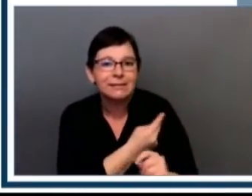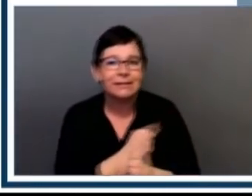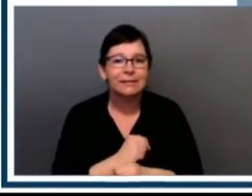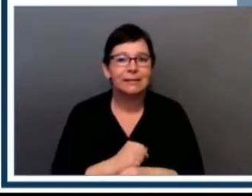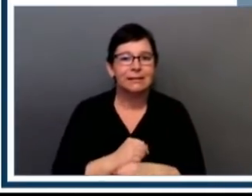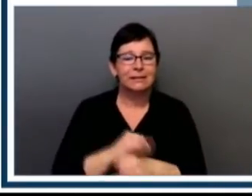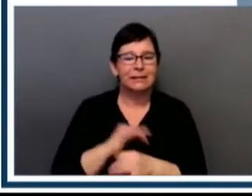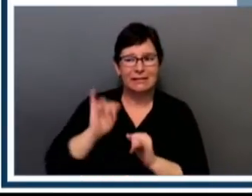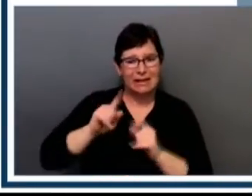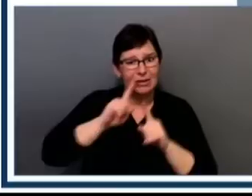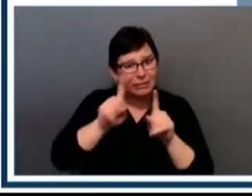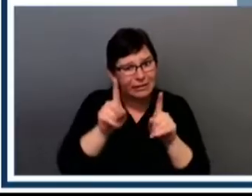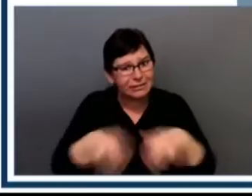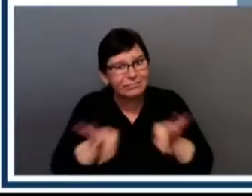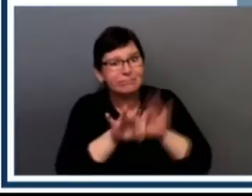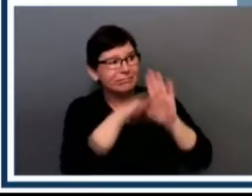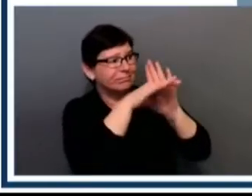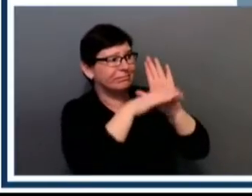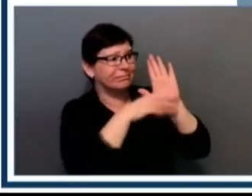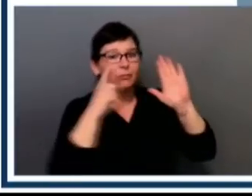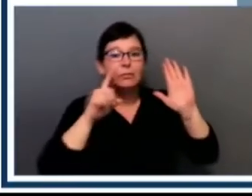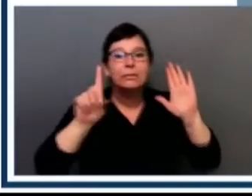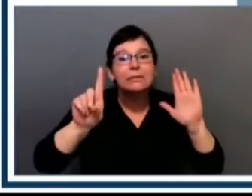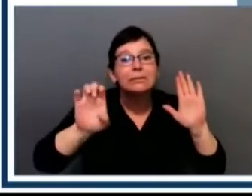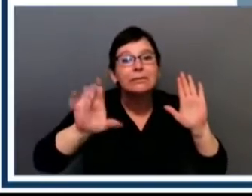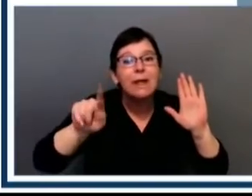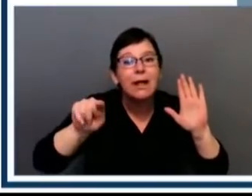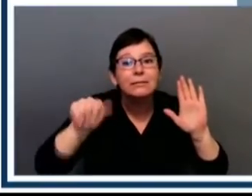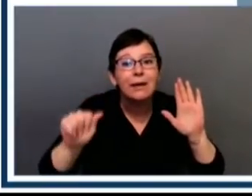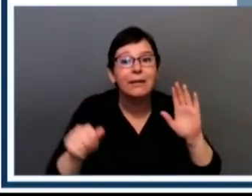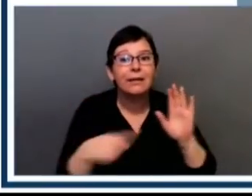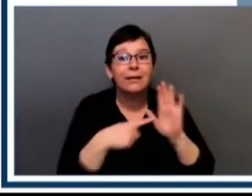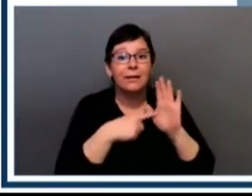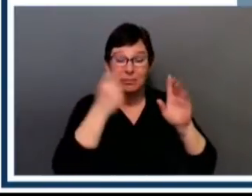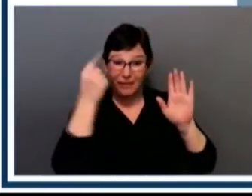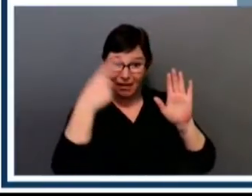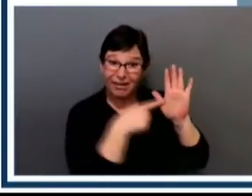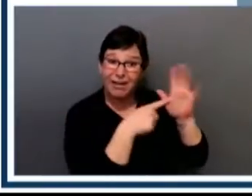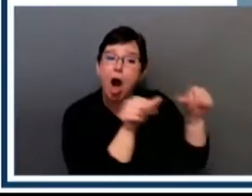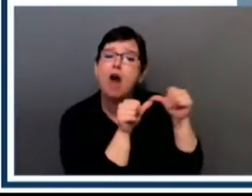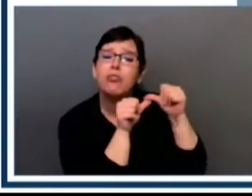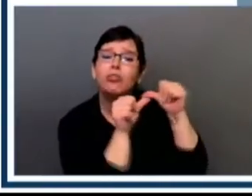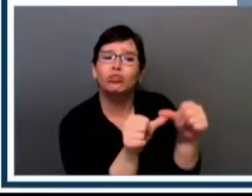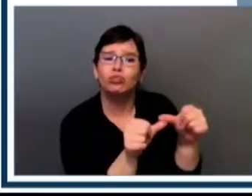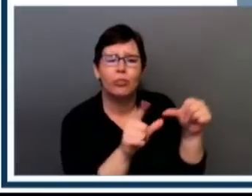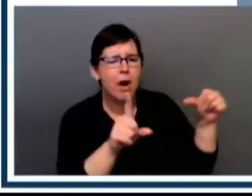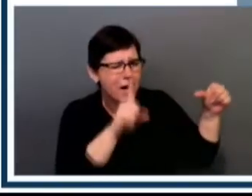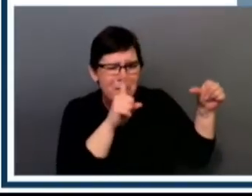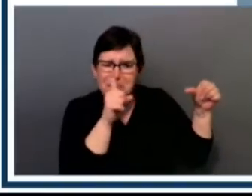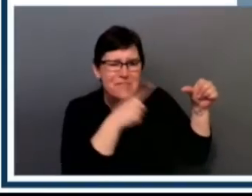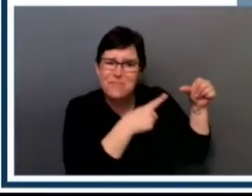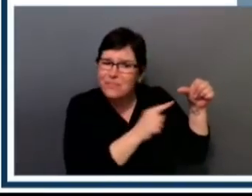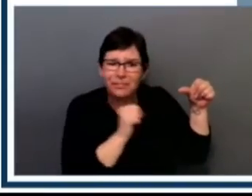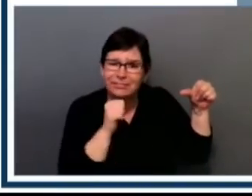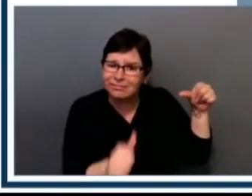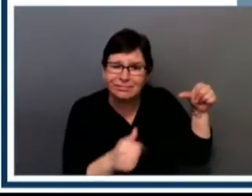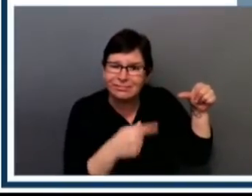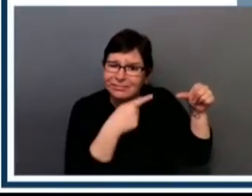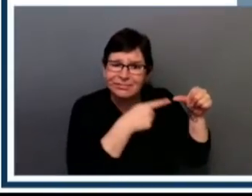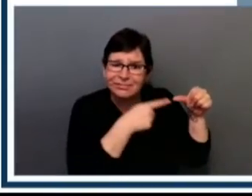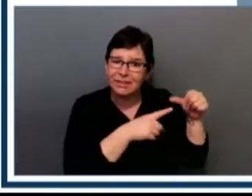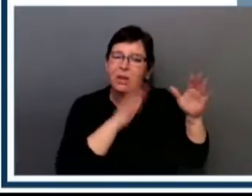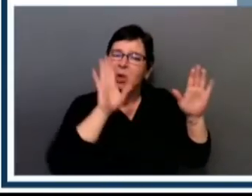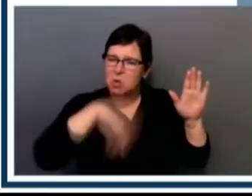And now it is time to move away from 2 years of crisis response and approach living with COVID in a long-term